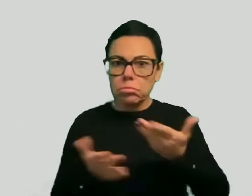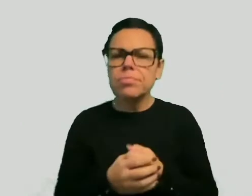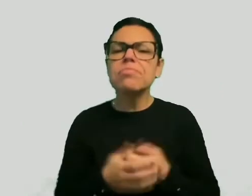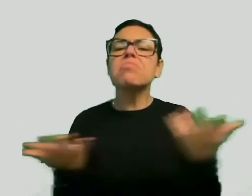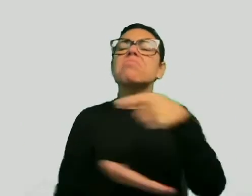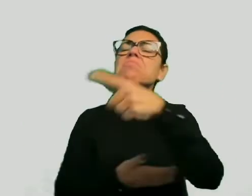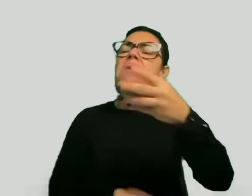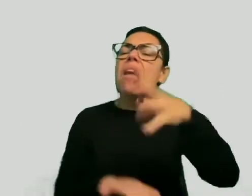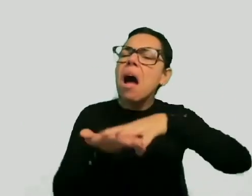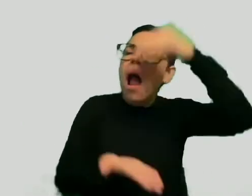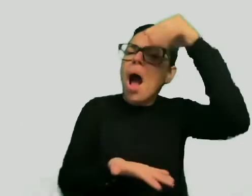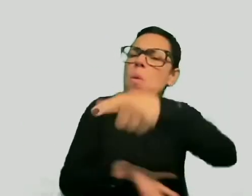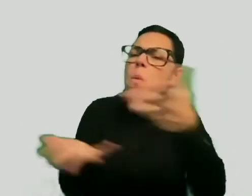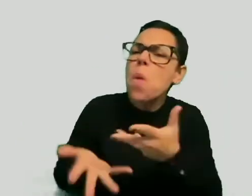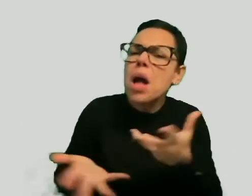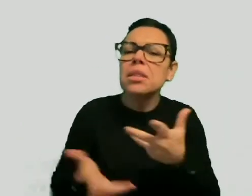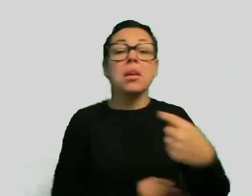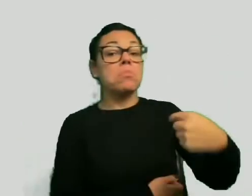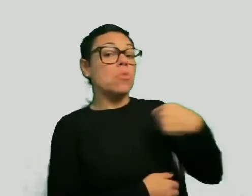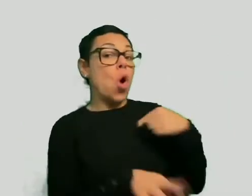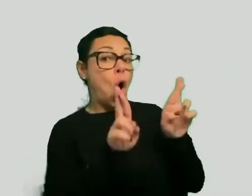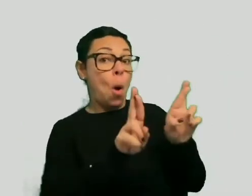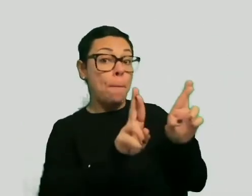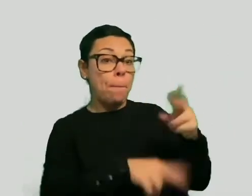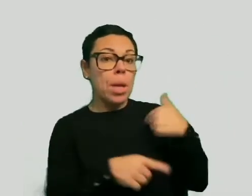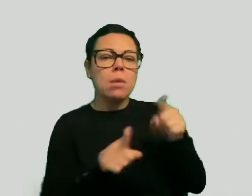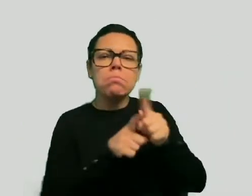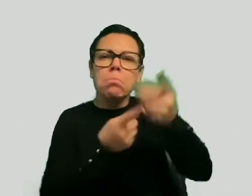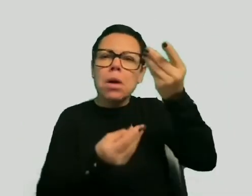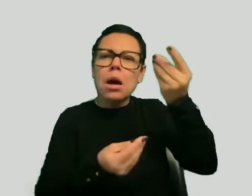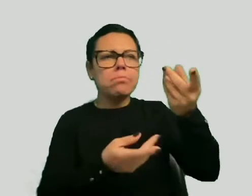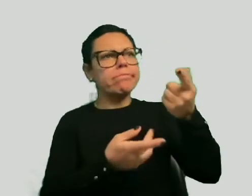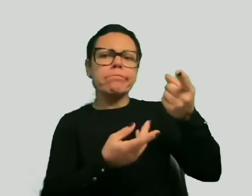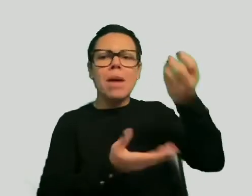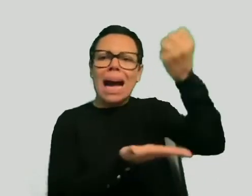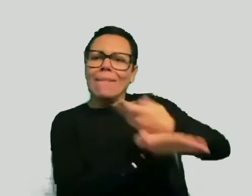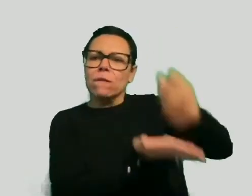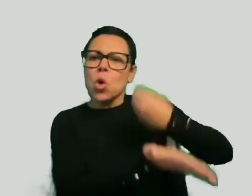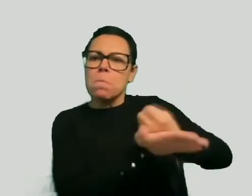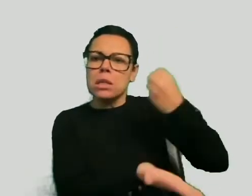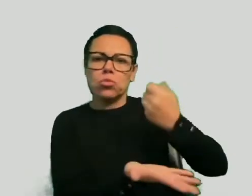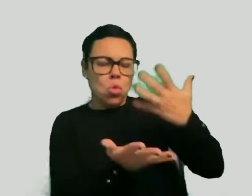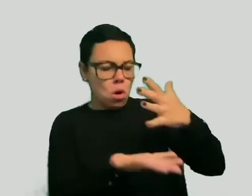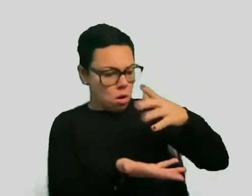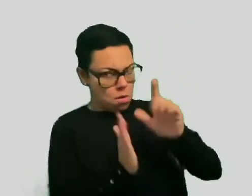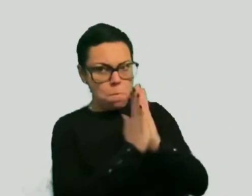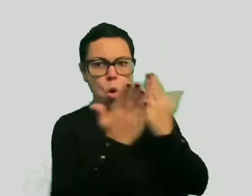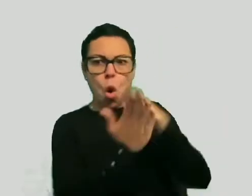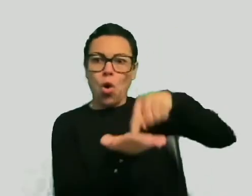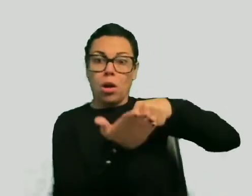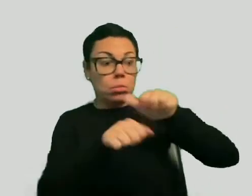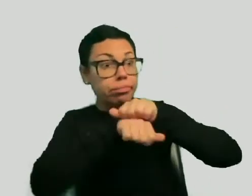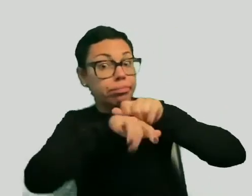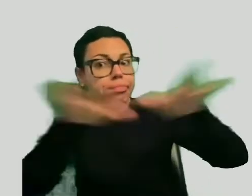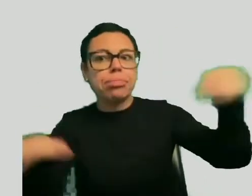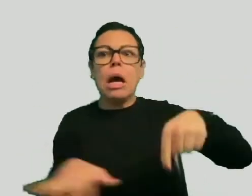more information about the wonderful guide that you've issued and released, and also a good discussion on how to move forward. Thank